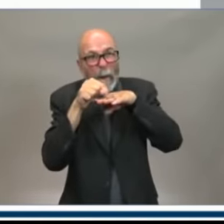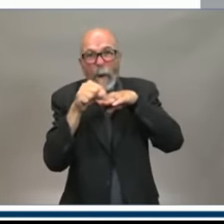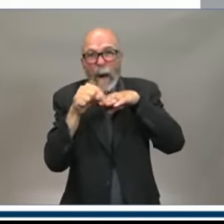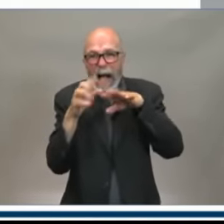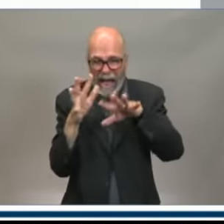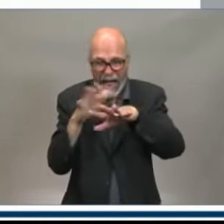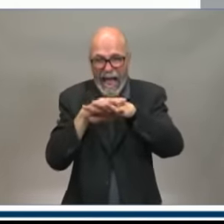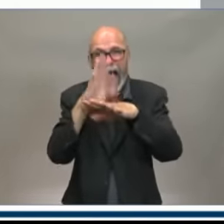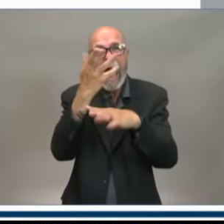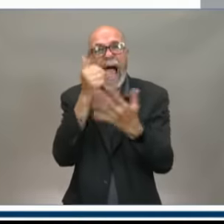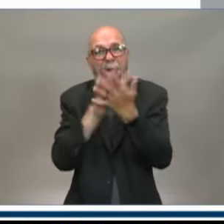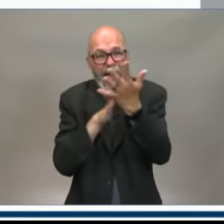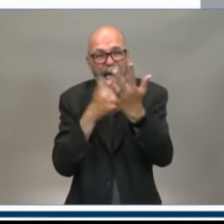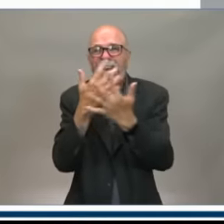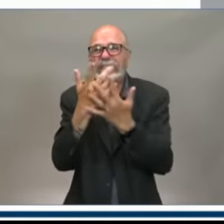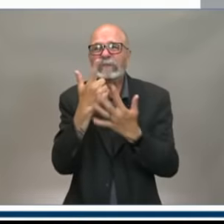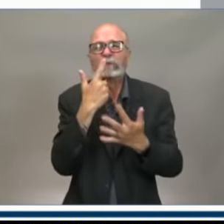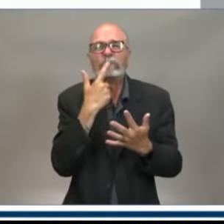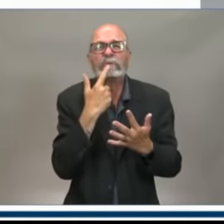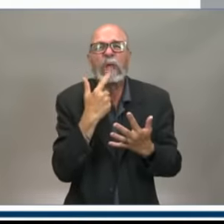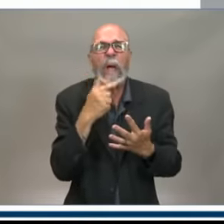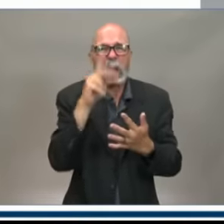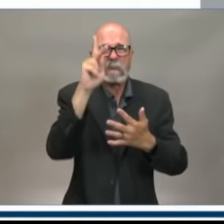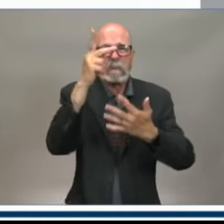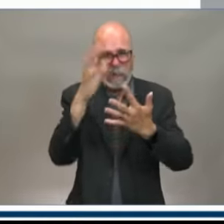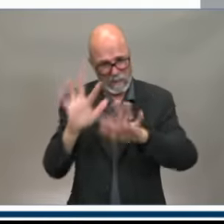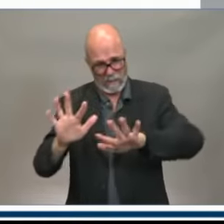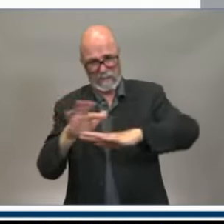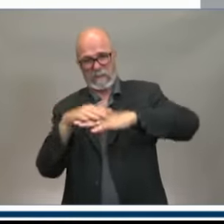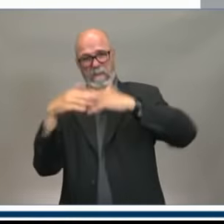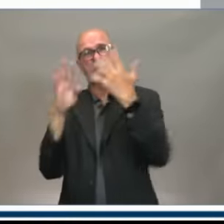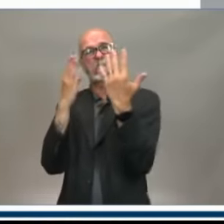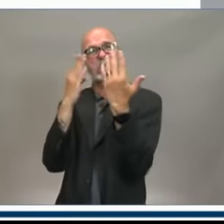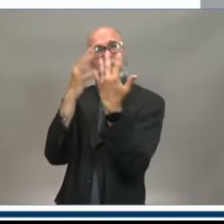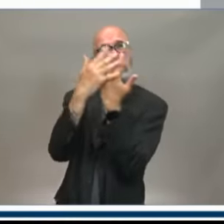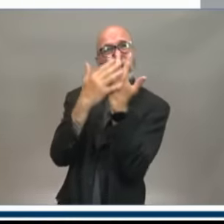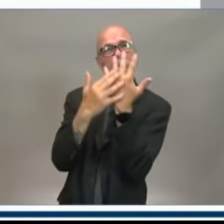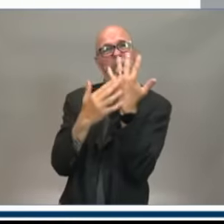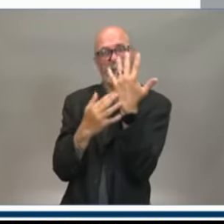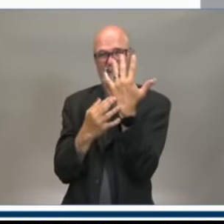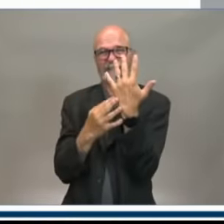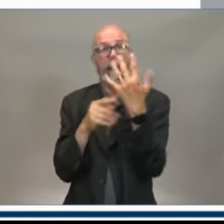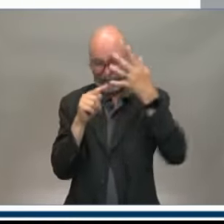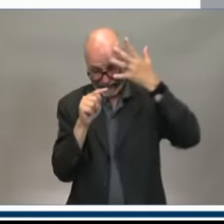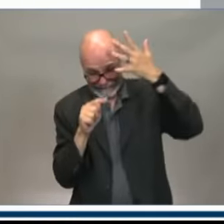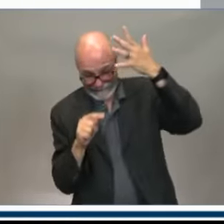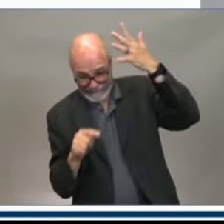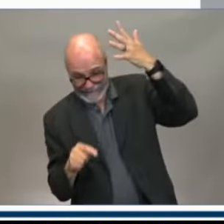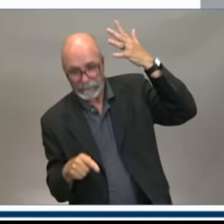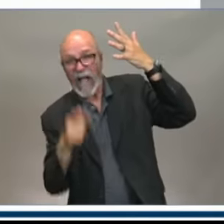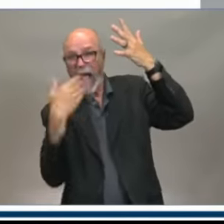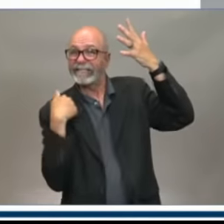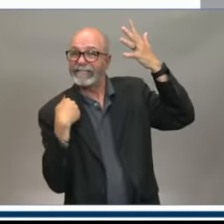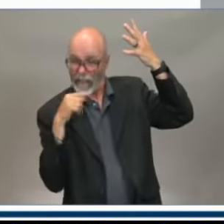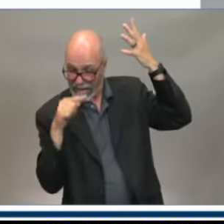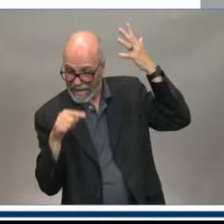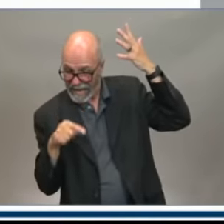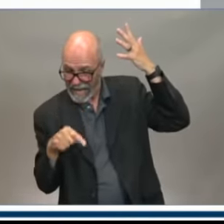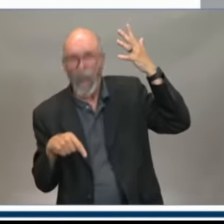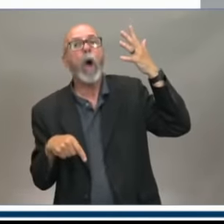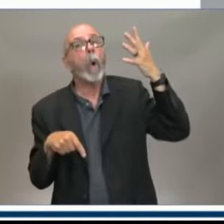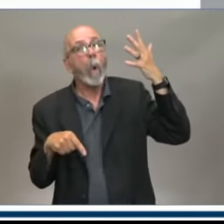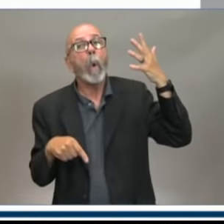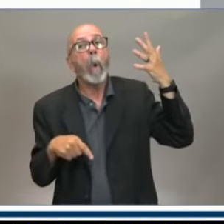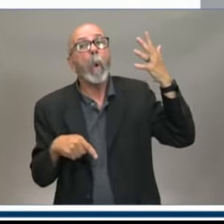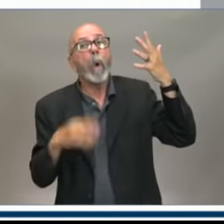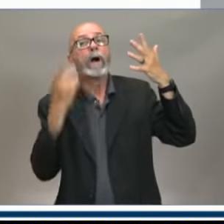list. That this information is all on our coronavirus website as well. But any of those symptoms, we want people